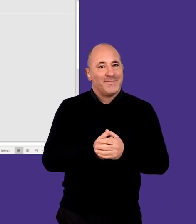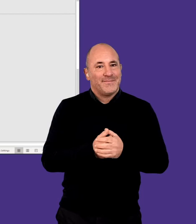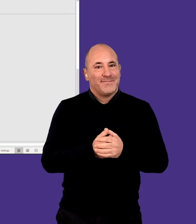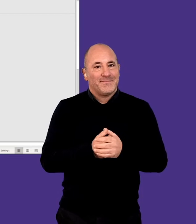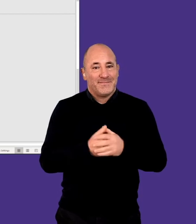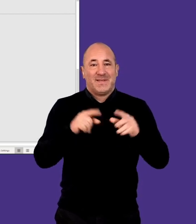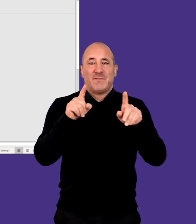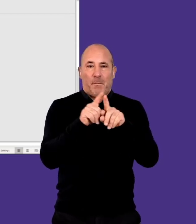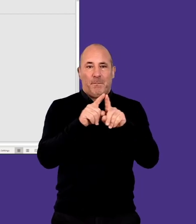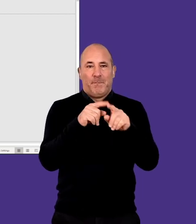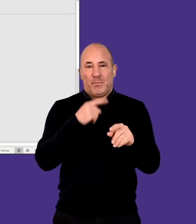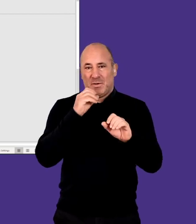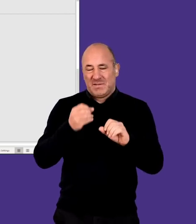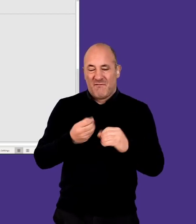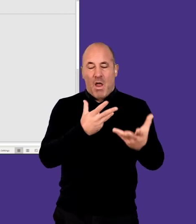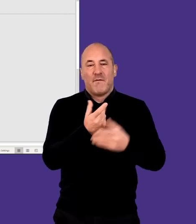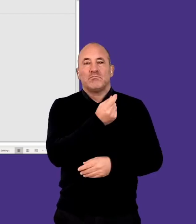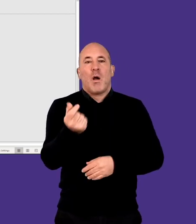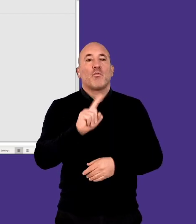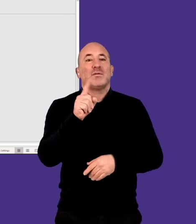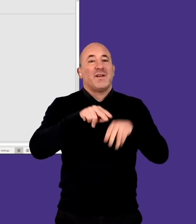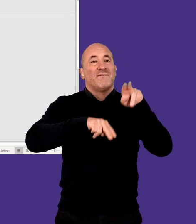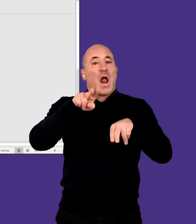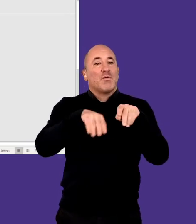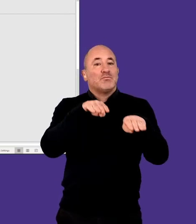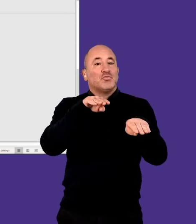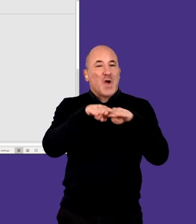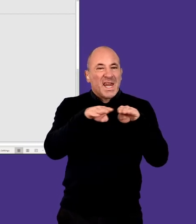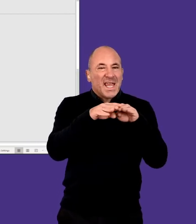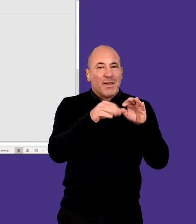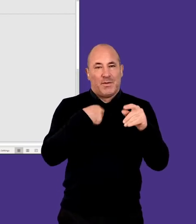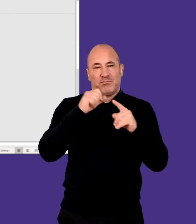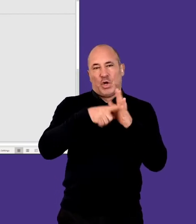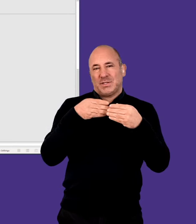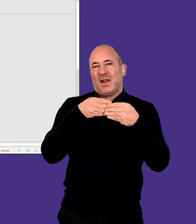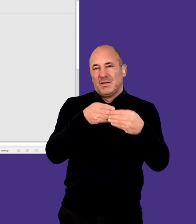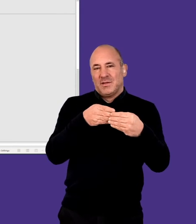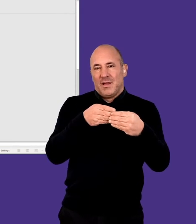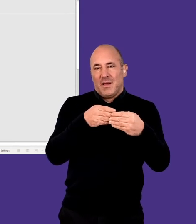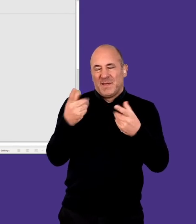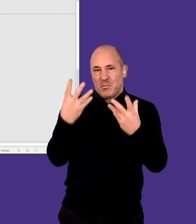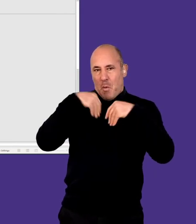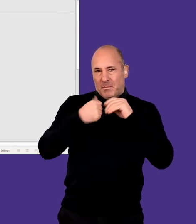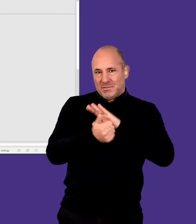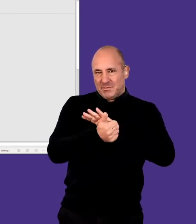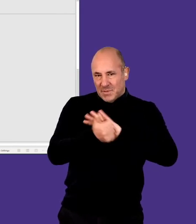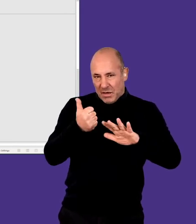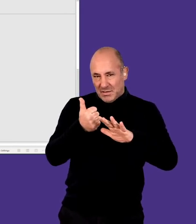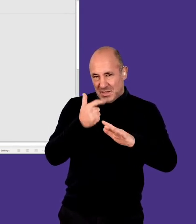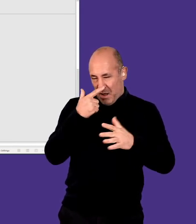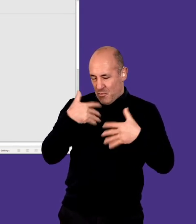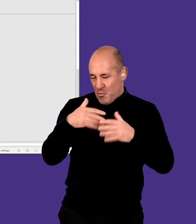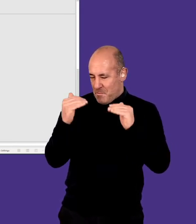We are also going to deliver some evaluation training with our project leaders and the skills to really help